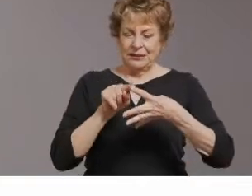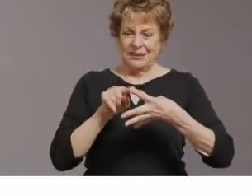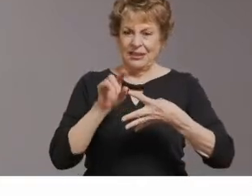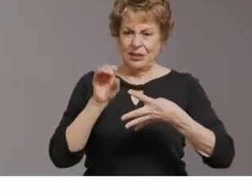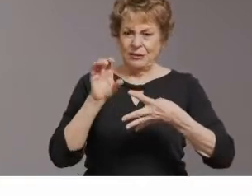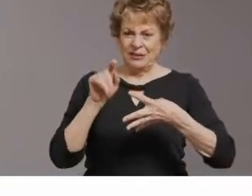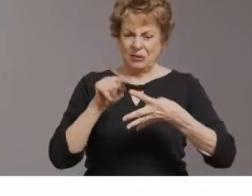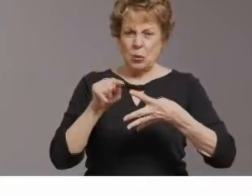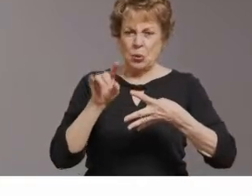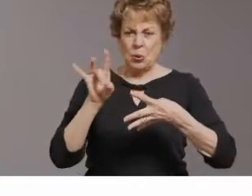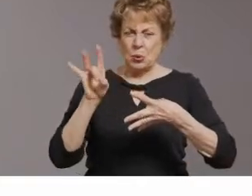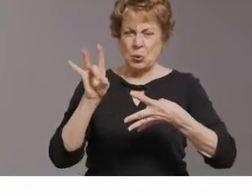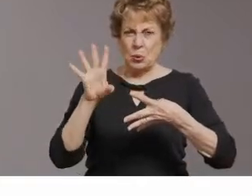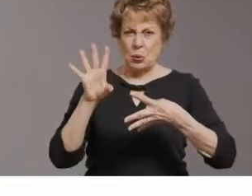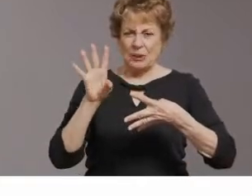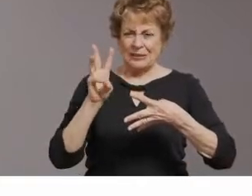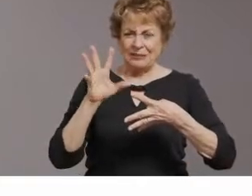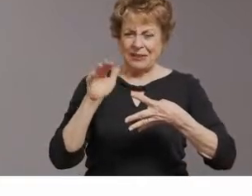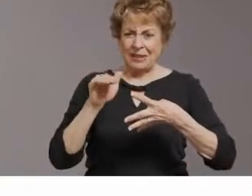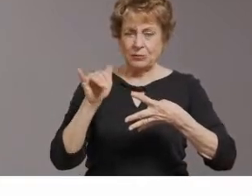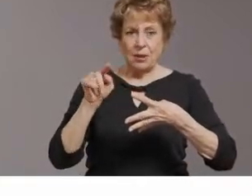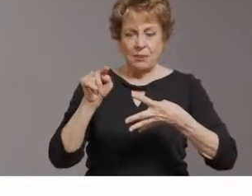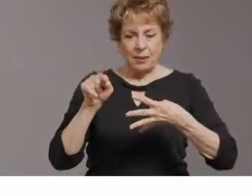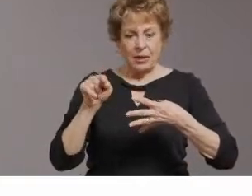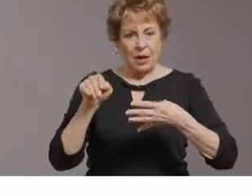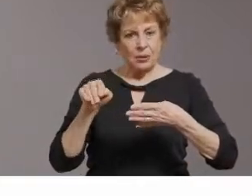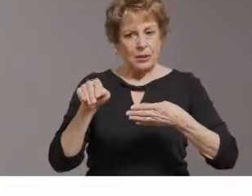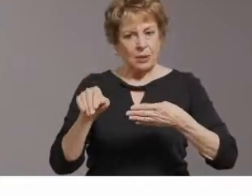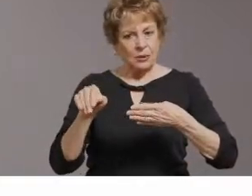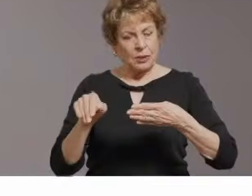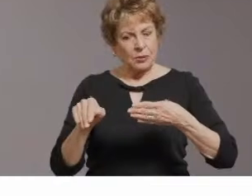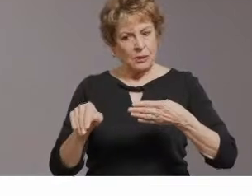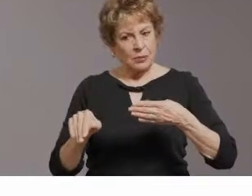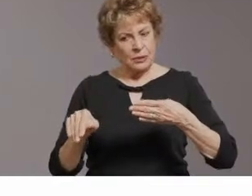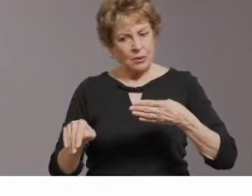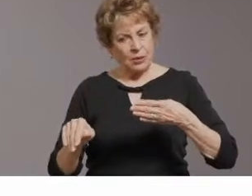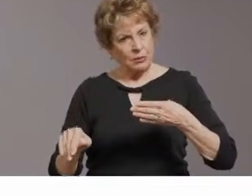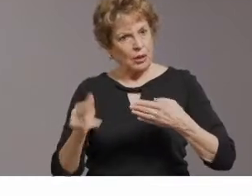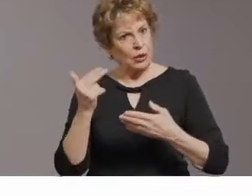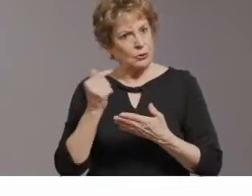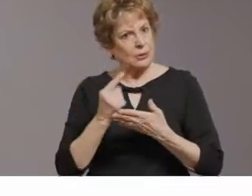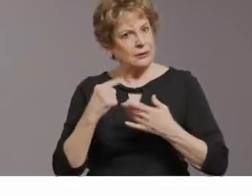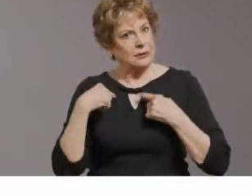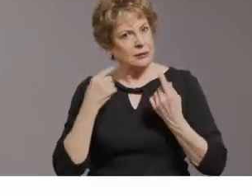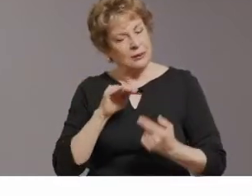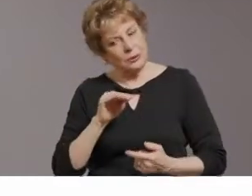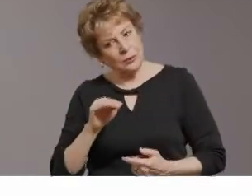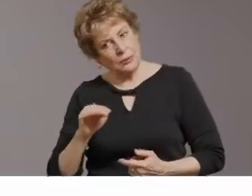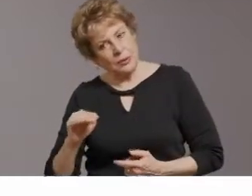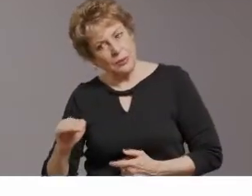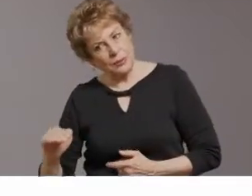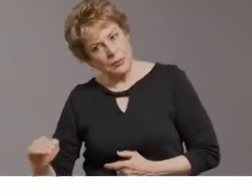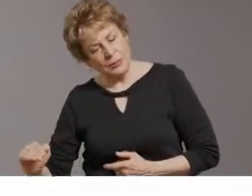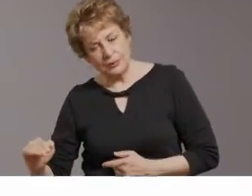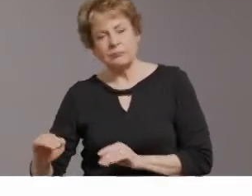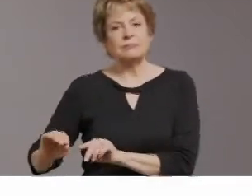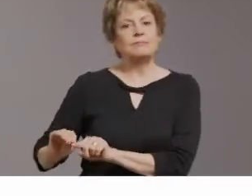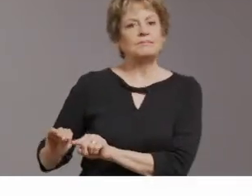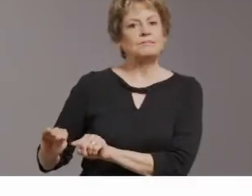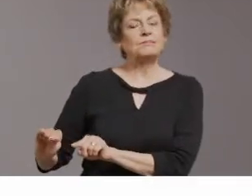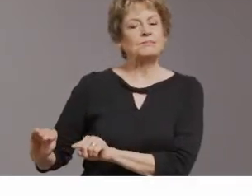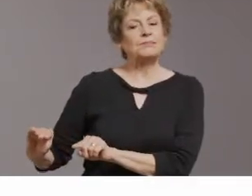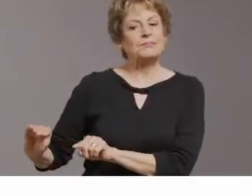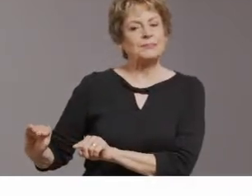over the last 13 or so weeks. We have reached a plateau and are starting to see slight increases in the number